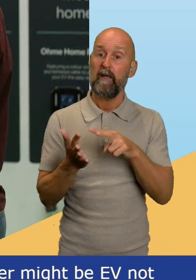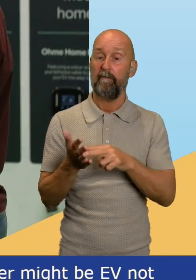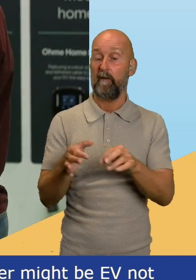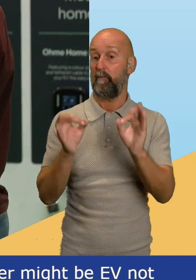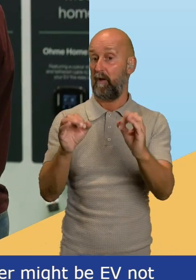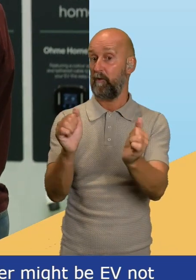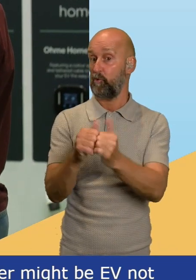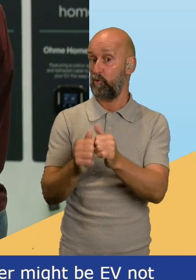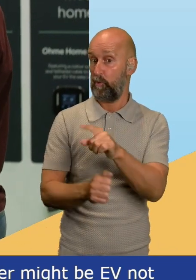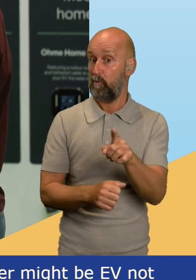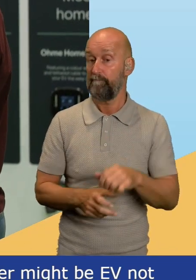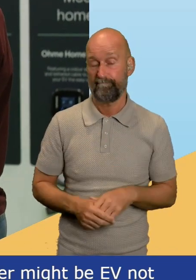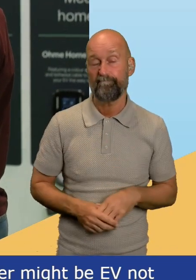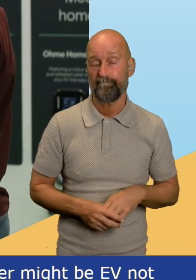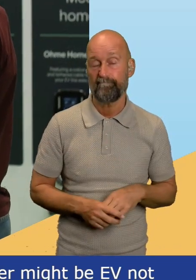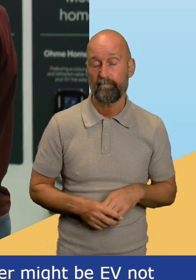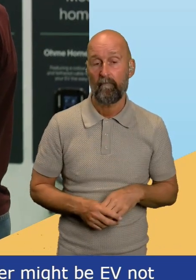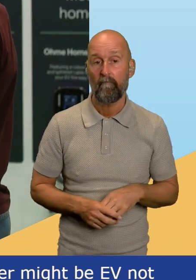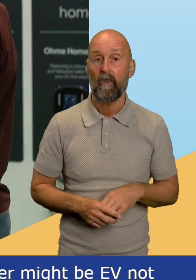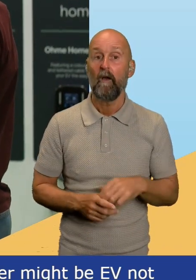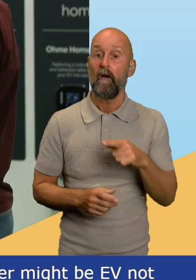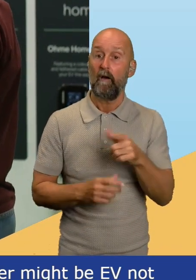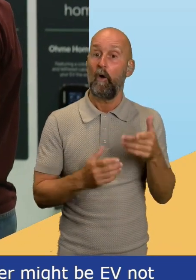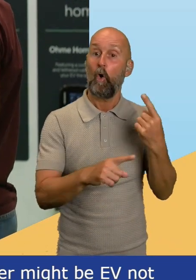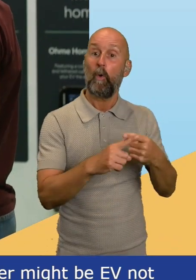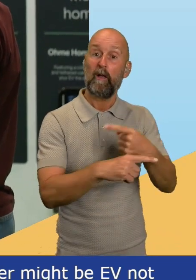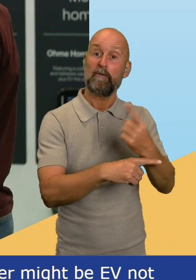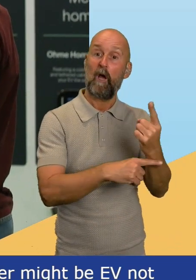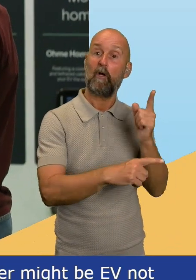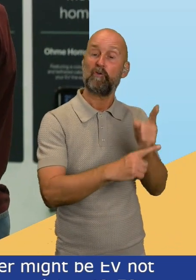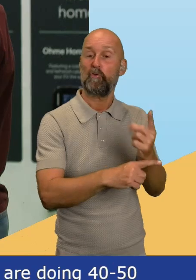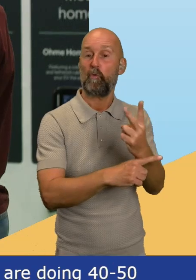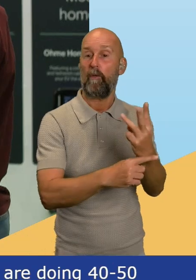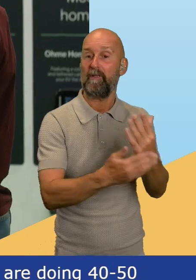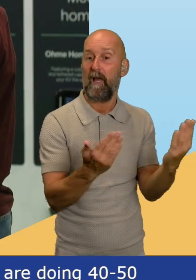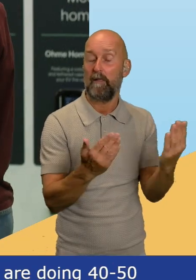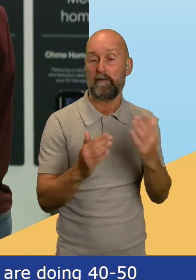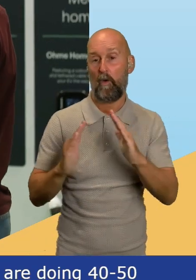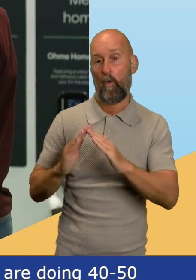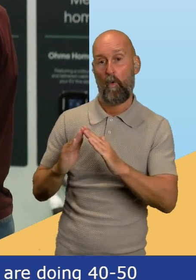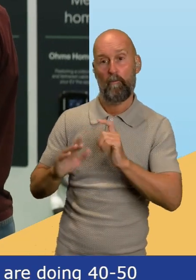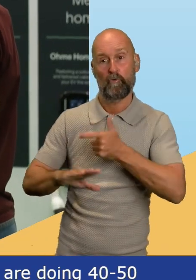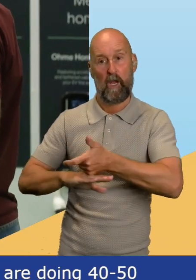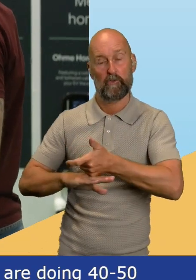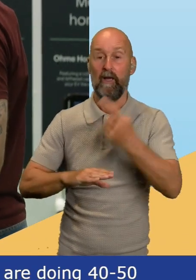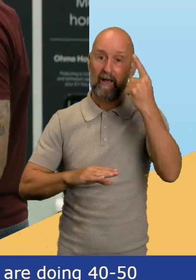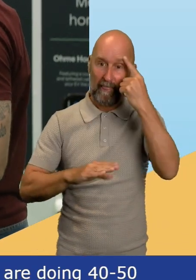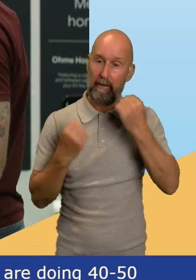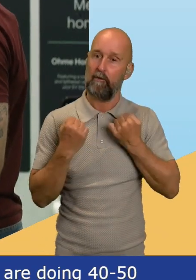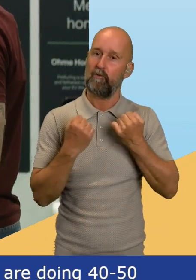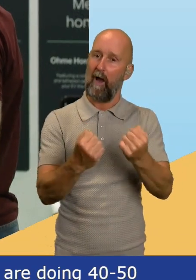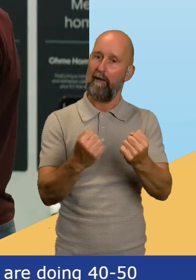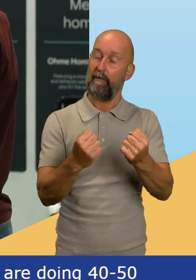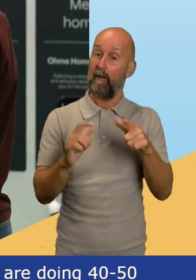for you. You can do fairly quick public charging every 2 or 3 days, you can charge at home. So think about the kind of driving you do, does it match with how an